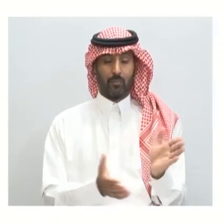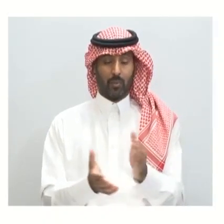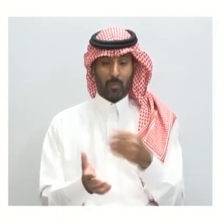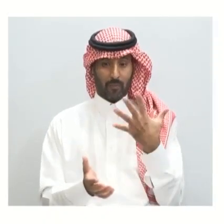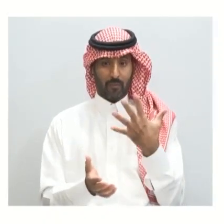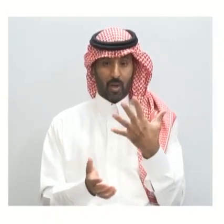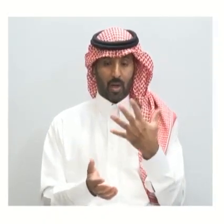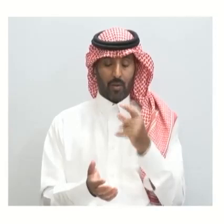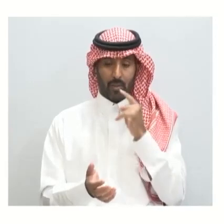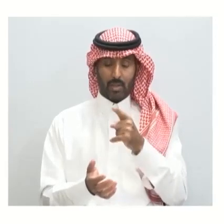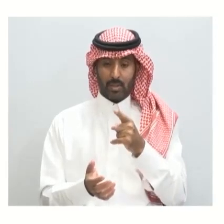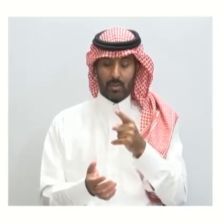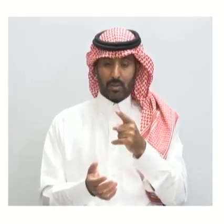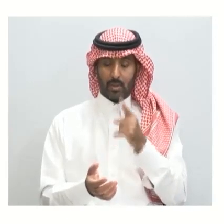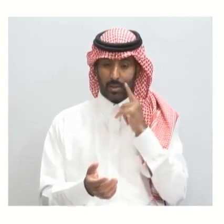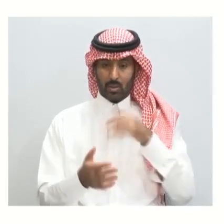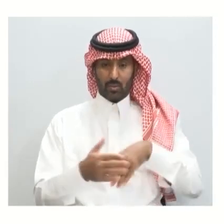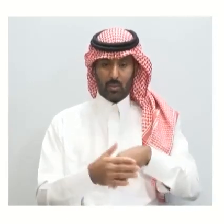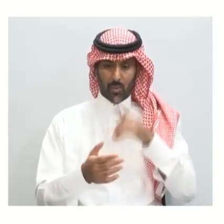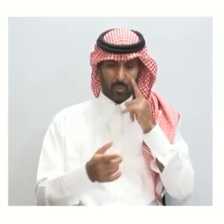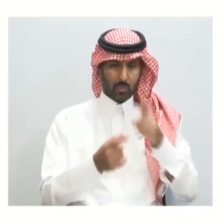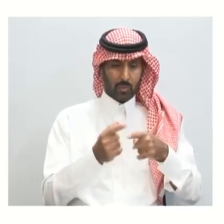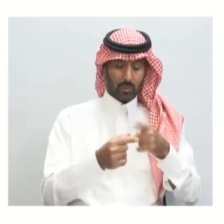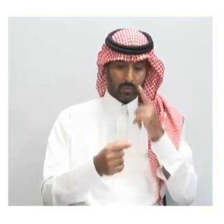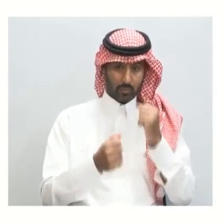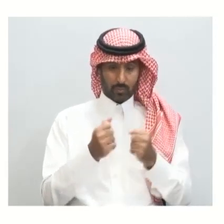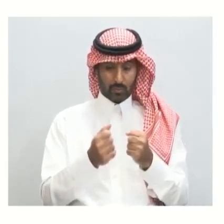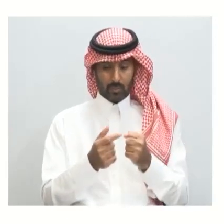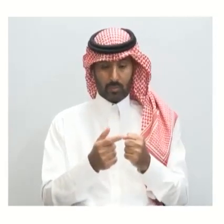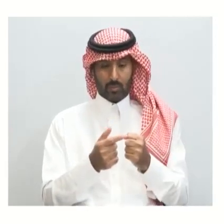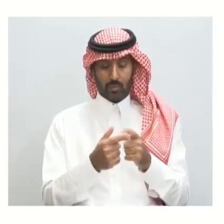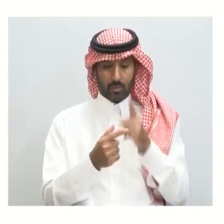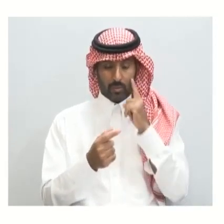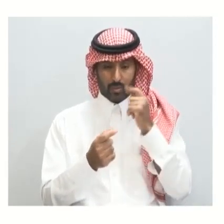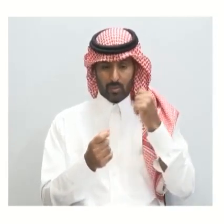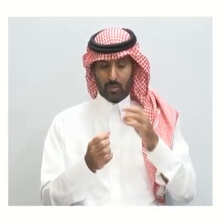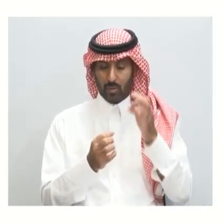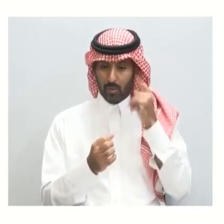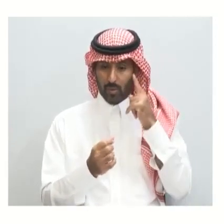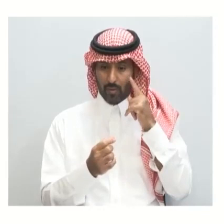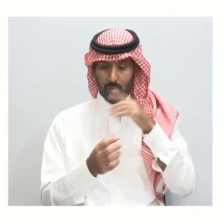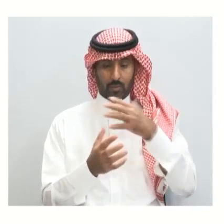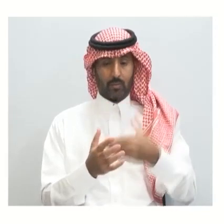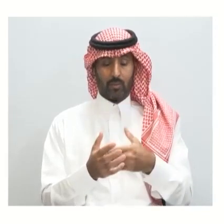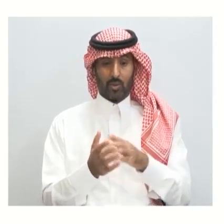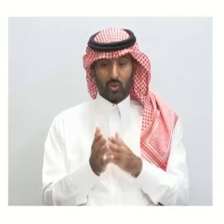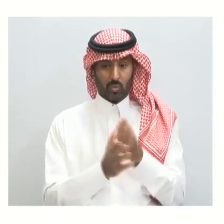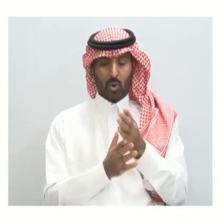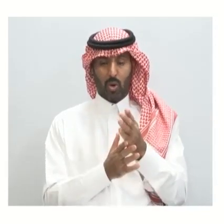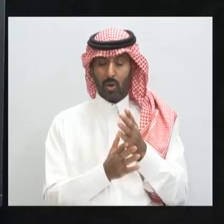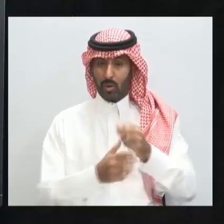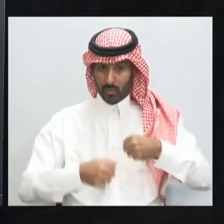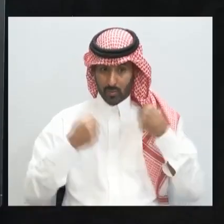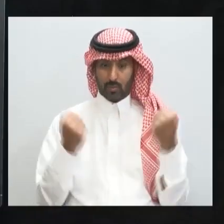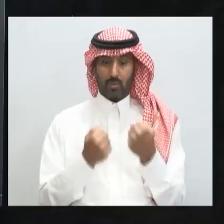Number five, he excels in football, track, gymnastics, and a handful of blank sports.